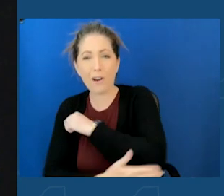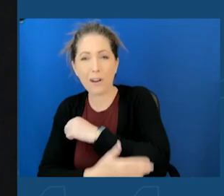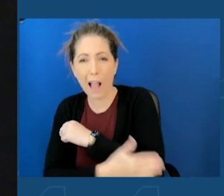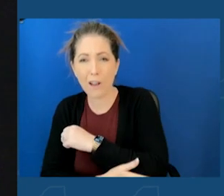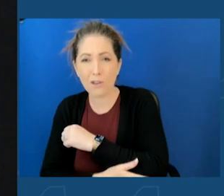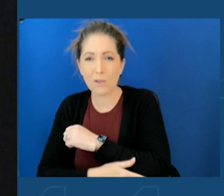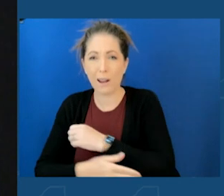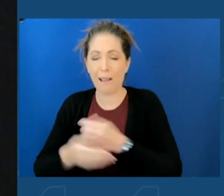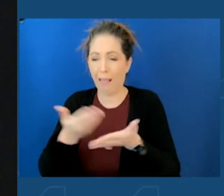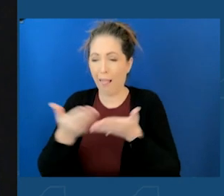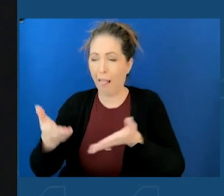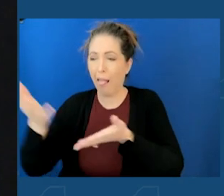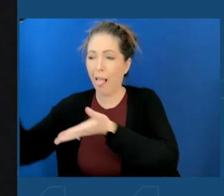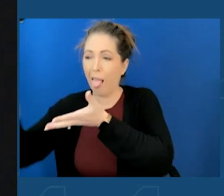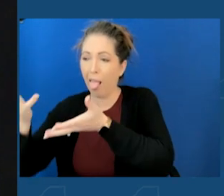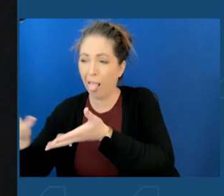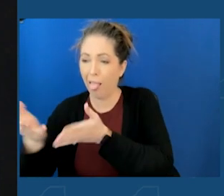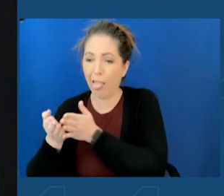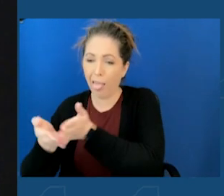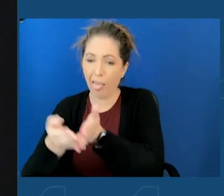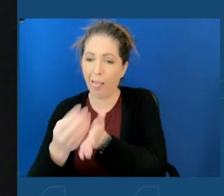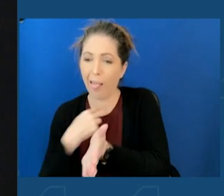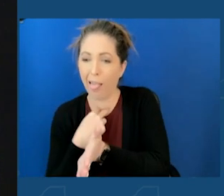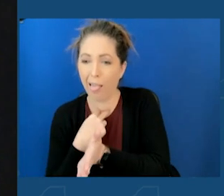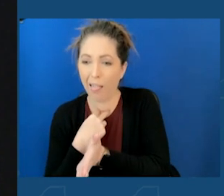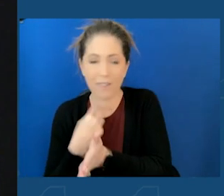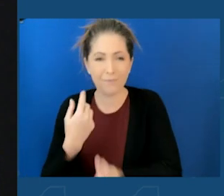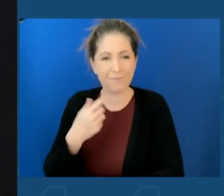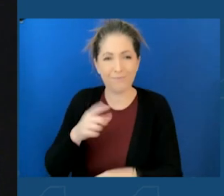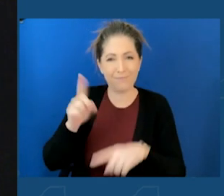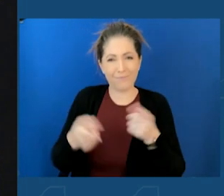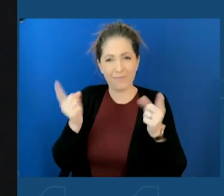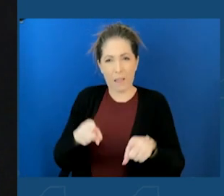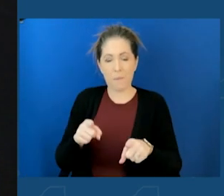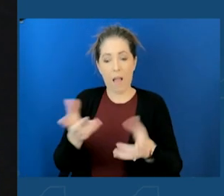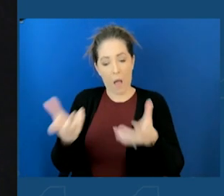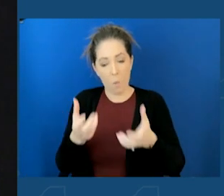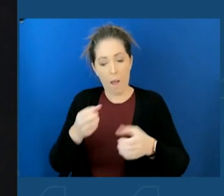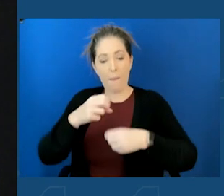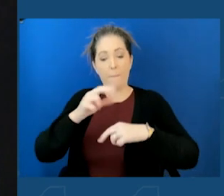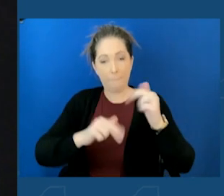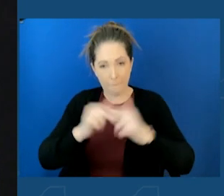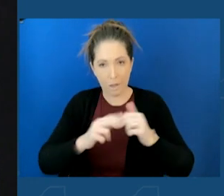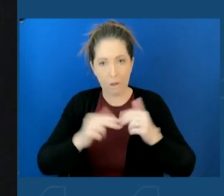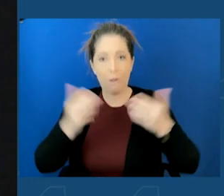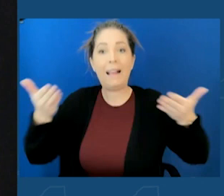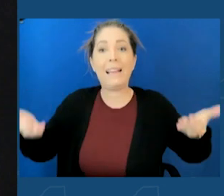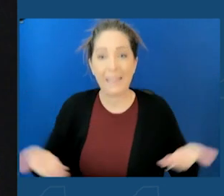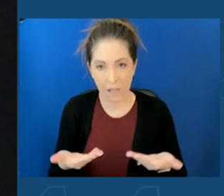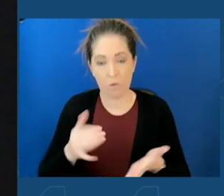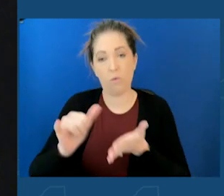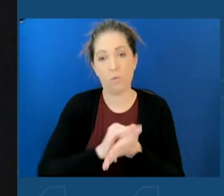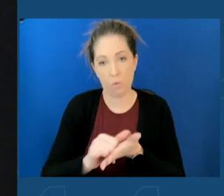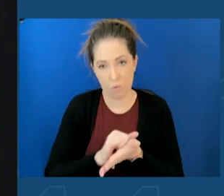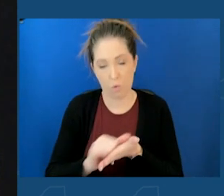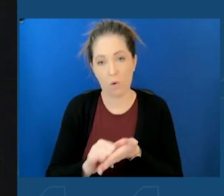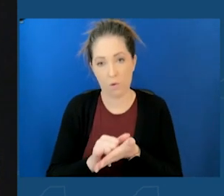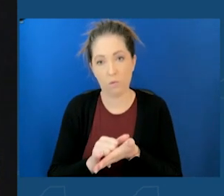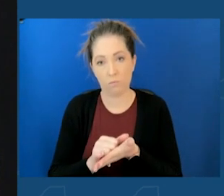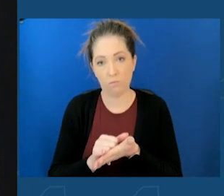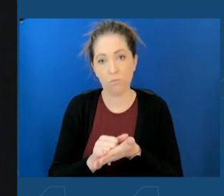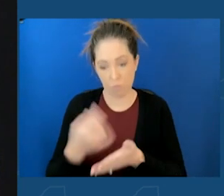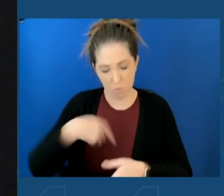make it here, we're not where we need to be. I want it all built right here in New York. We have a legacy of building here in this state. We can do it